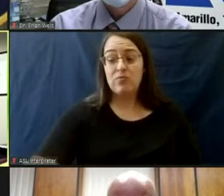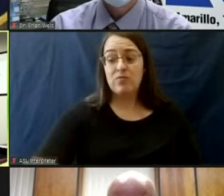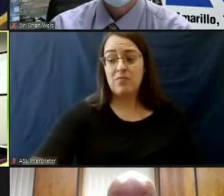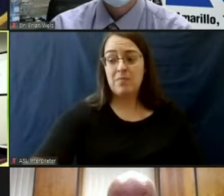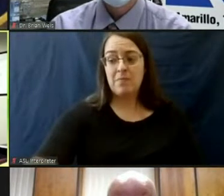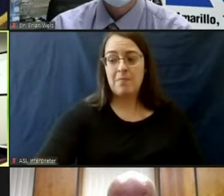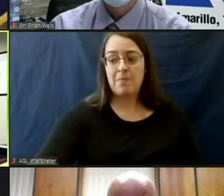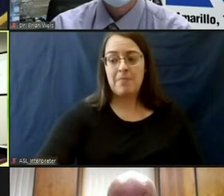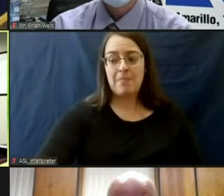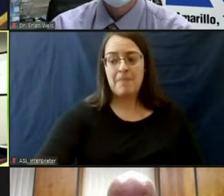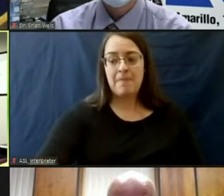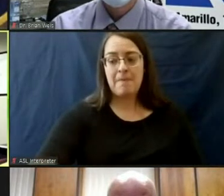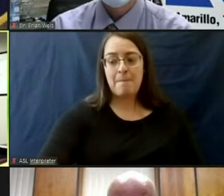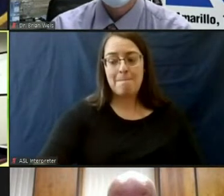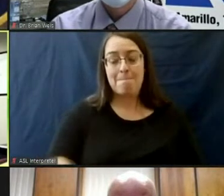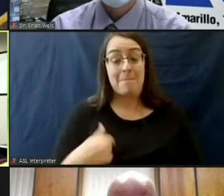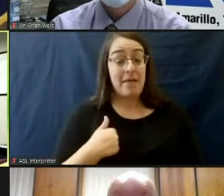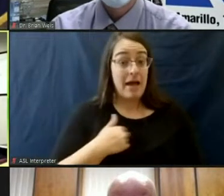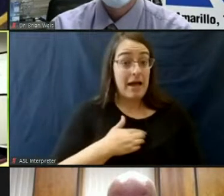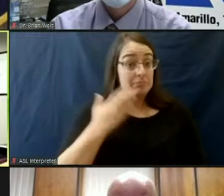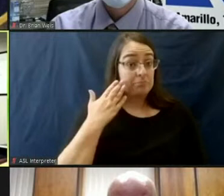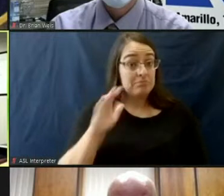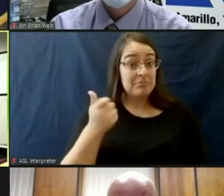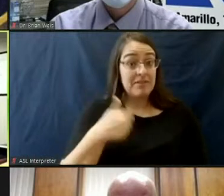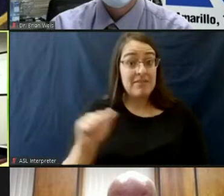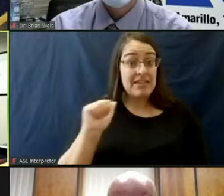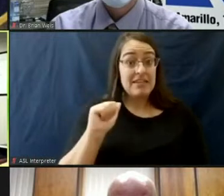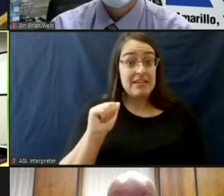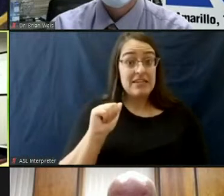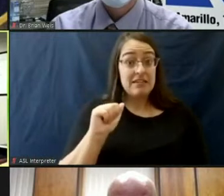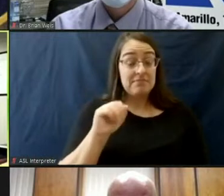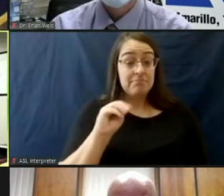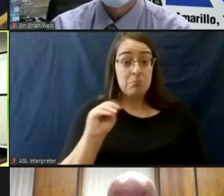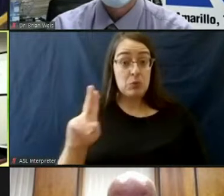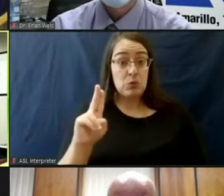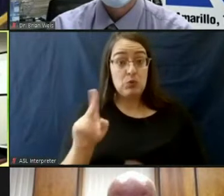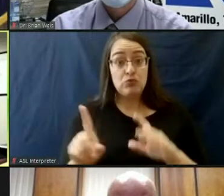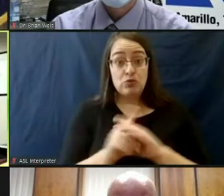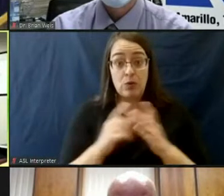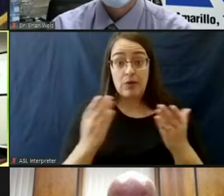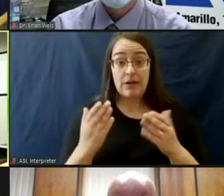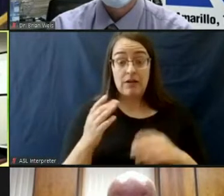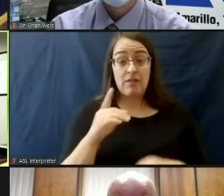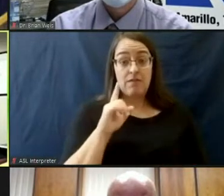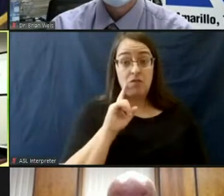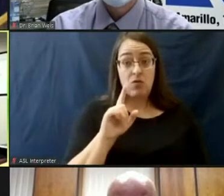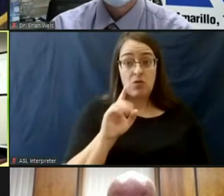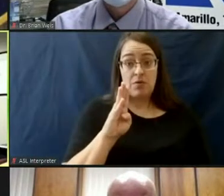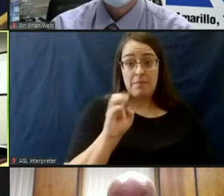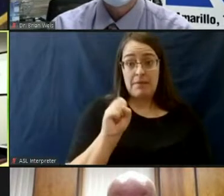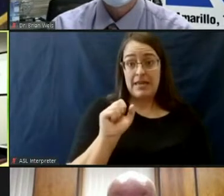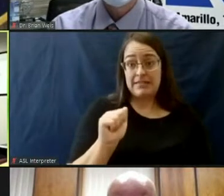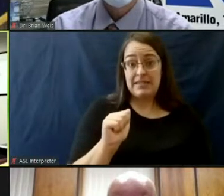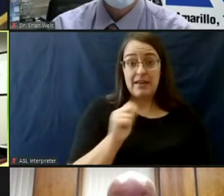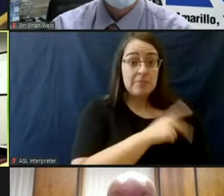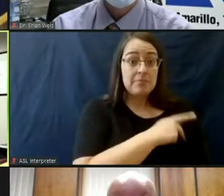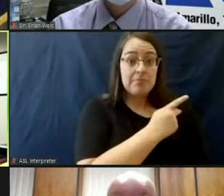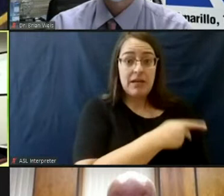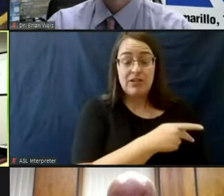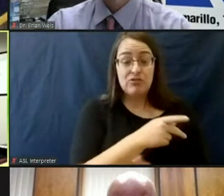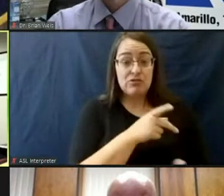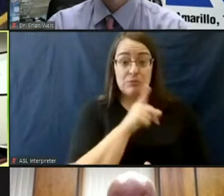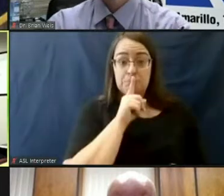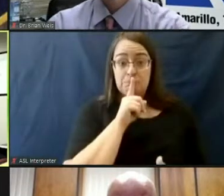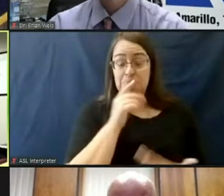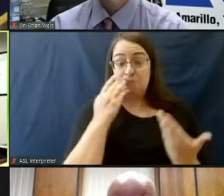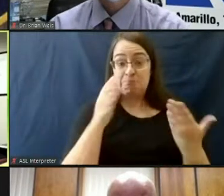not aware of any confirmed cases, nor am I aware of any confirmed cases for our BSA patients. As I had mentioned before, I think on one